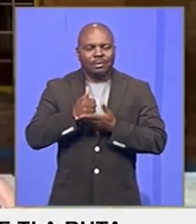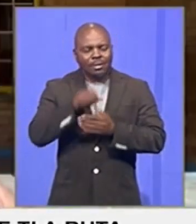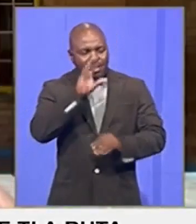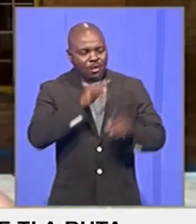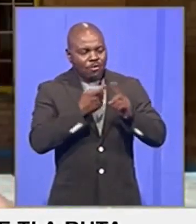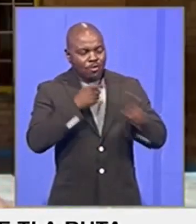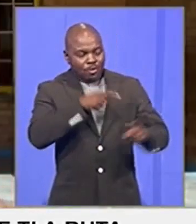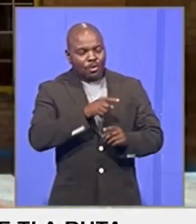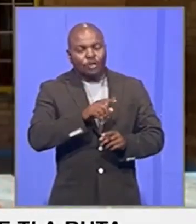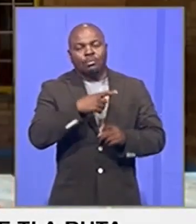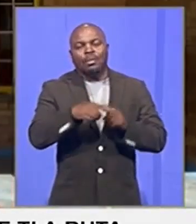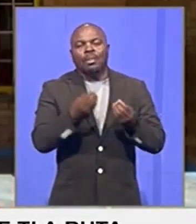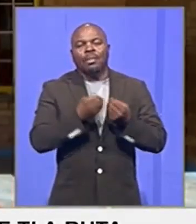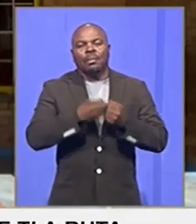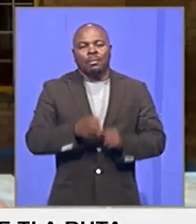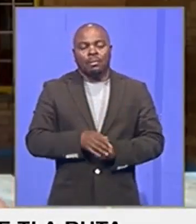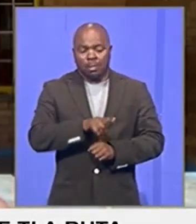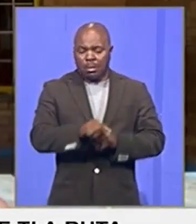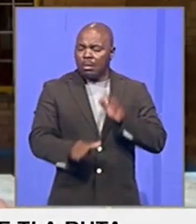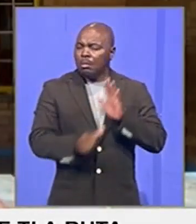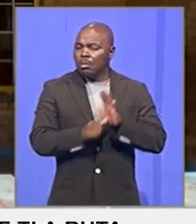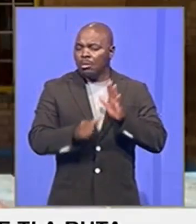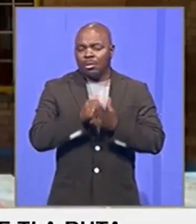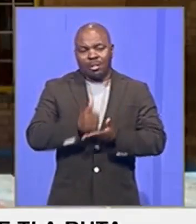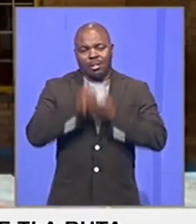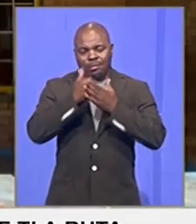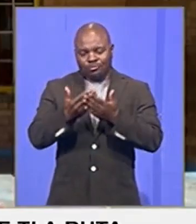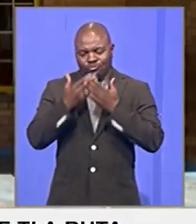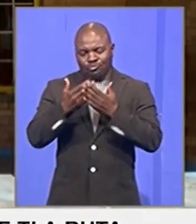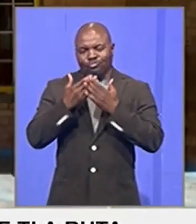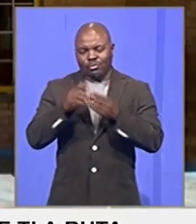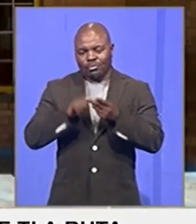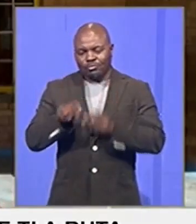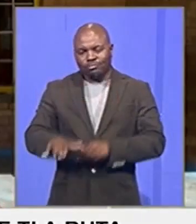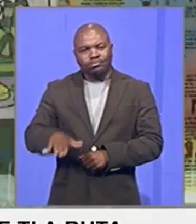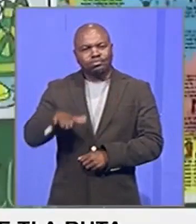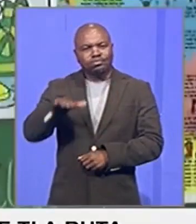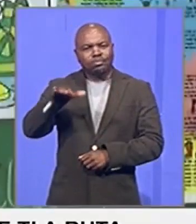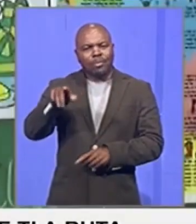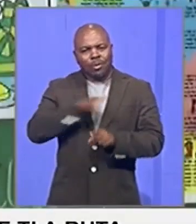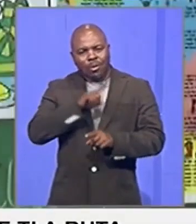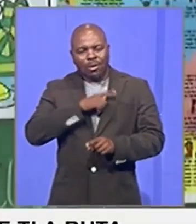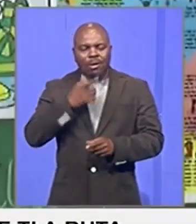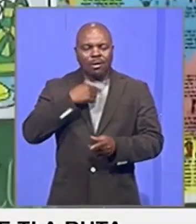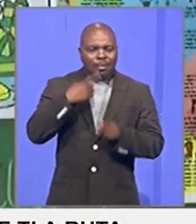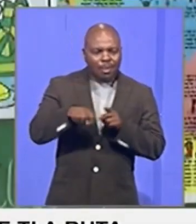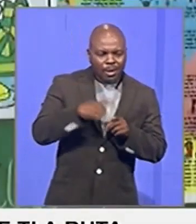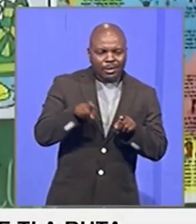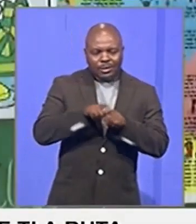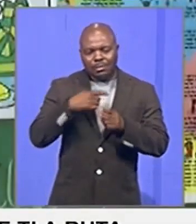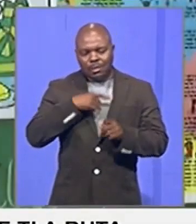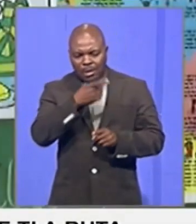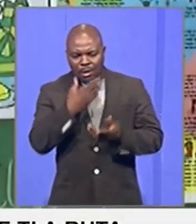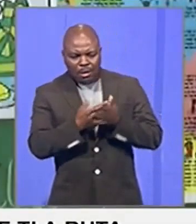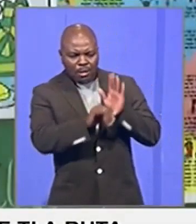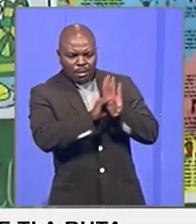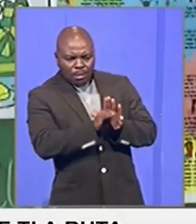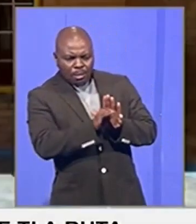toys. E bapala ka go le bohlokwa haholo thutong le kgodisong jalo ka ntse ba ithuta ntse ba bapala mara ba kgona ho identify